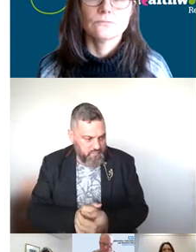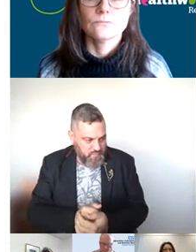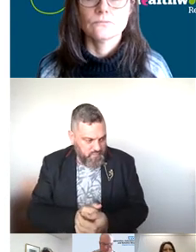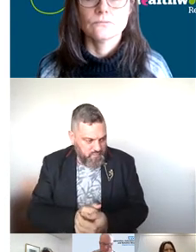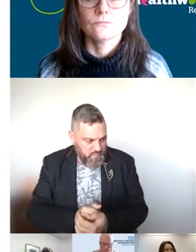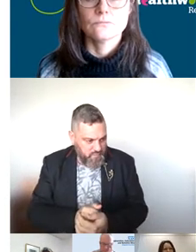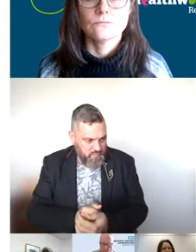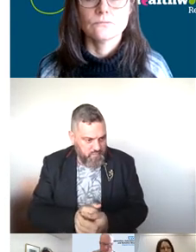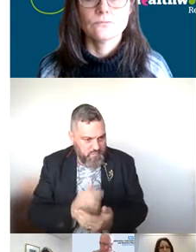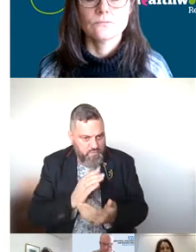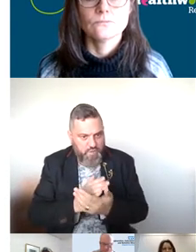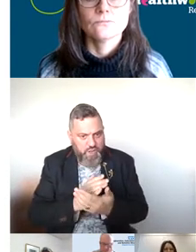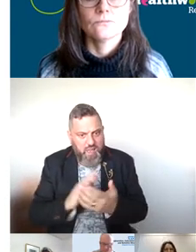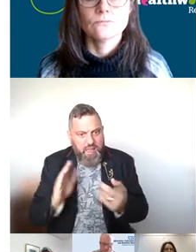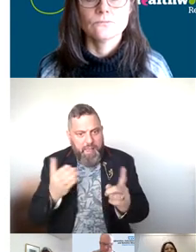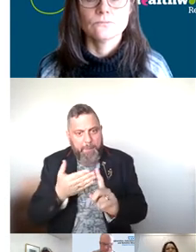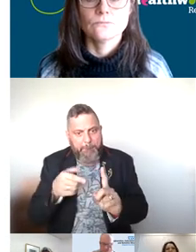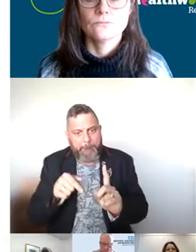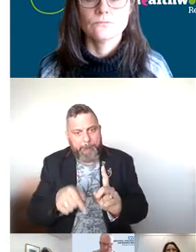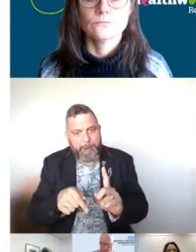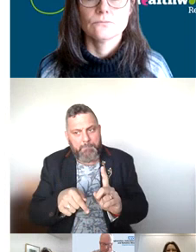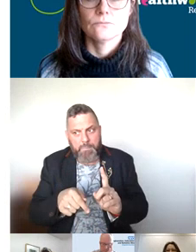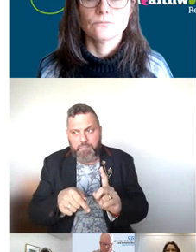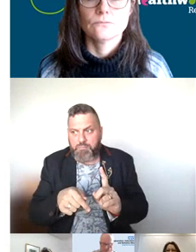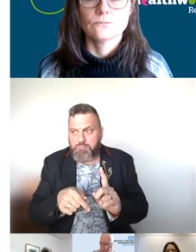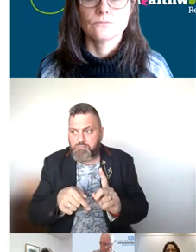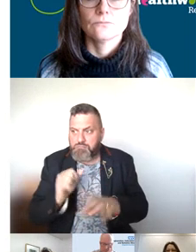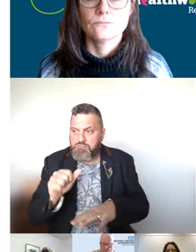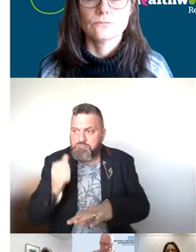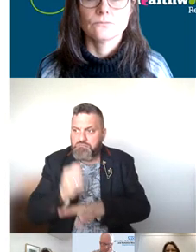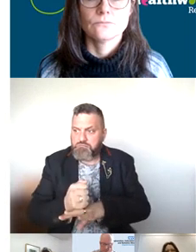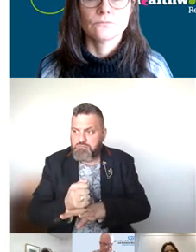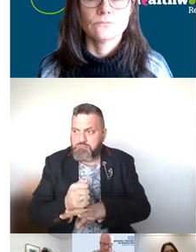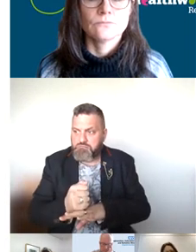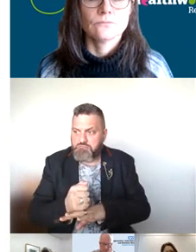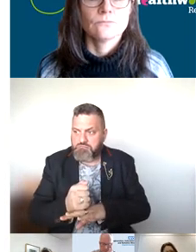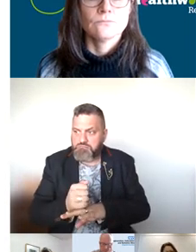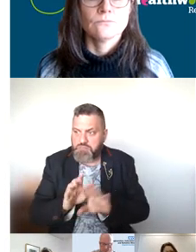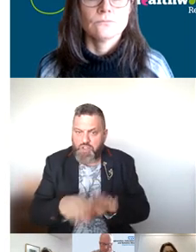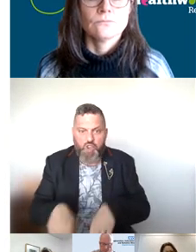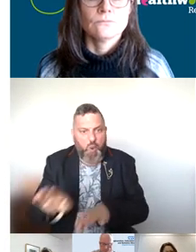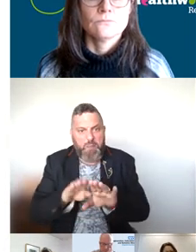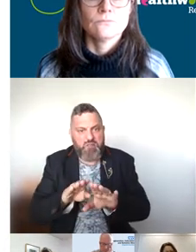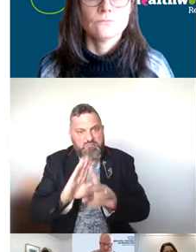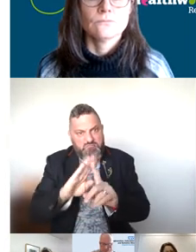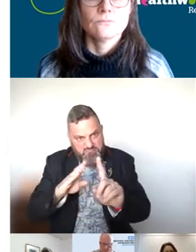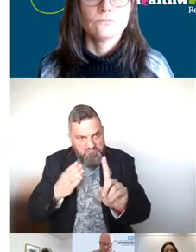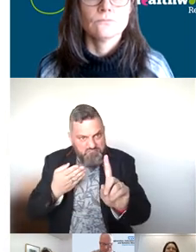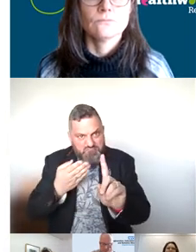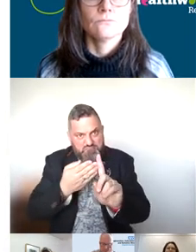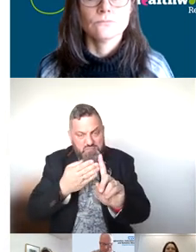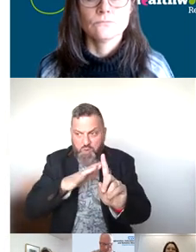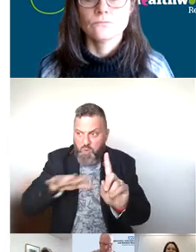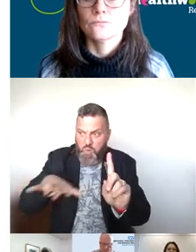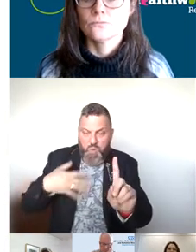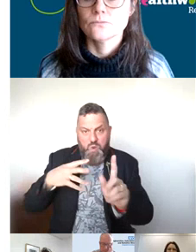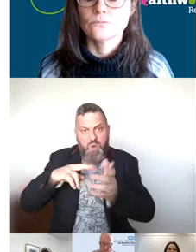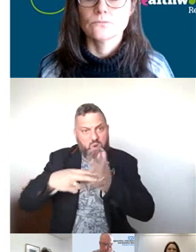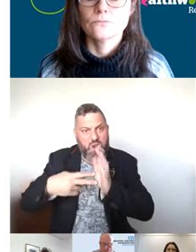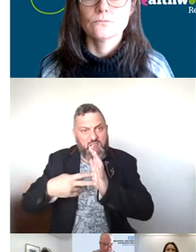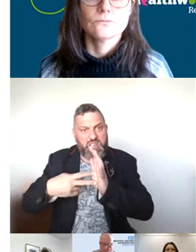this document is really to set a common direction of travel for all of the